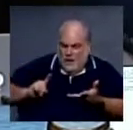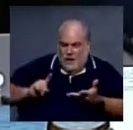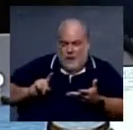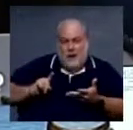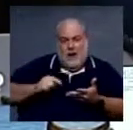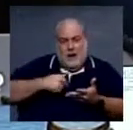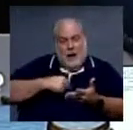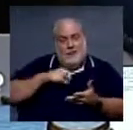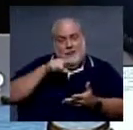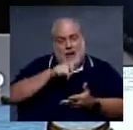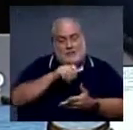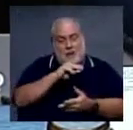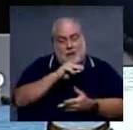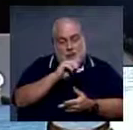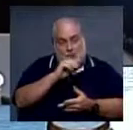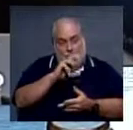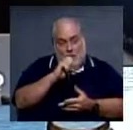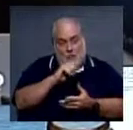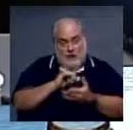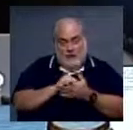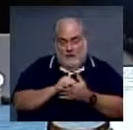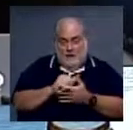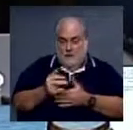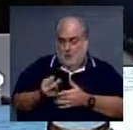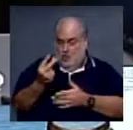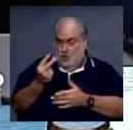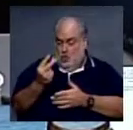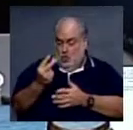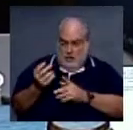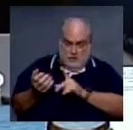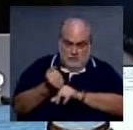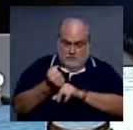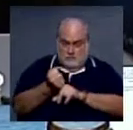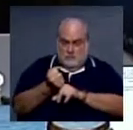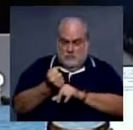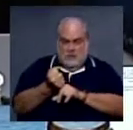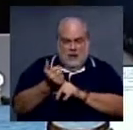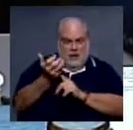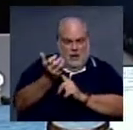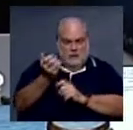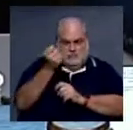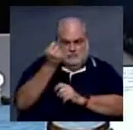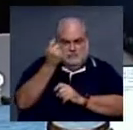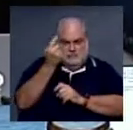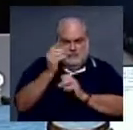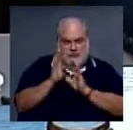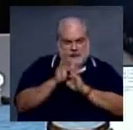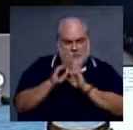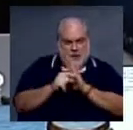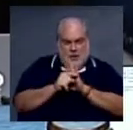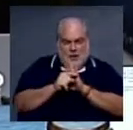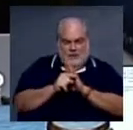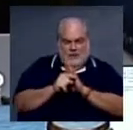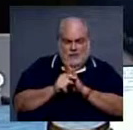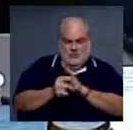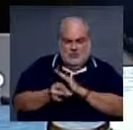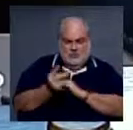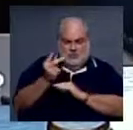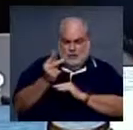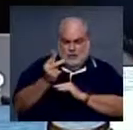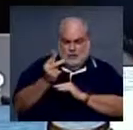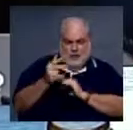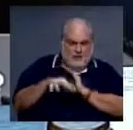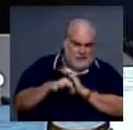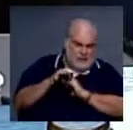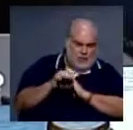Moore, now that these 2 suspects are apprehended, I really want to understand and get the background on these individuals to find out